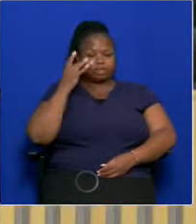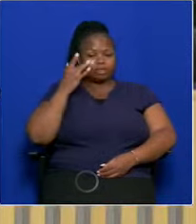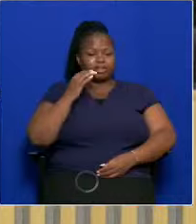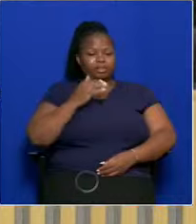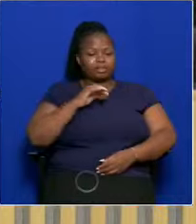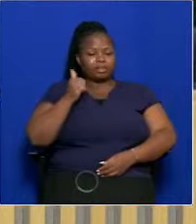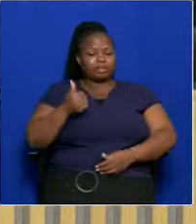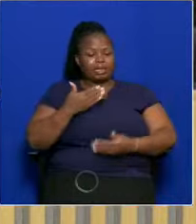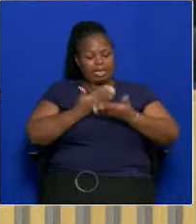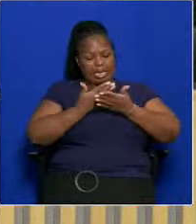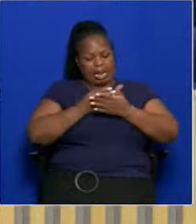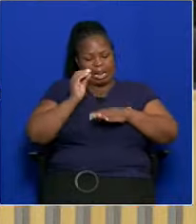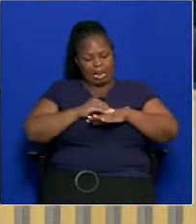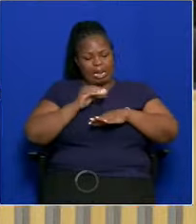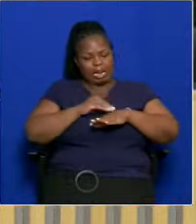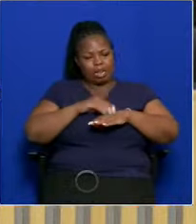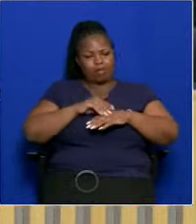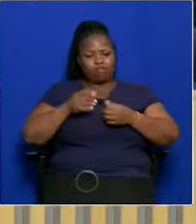be taken from my salary.